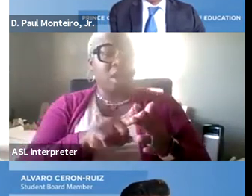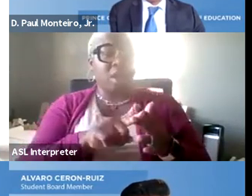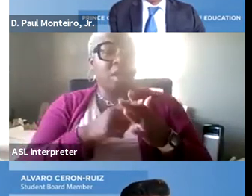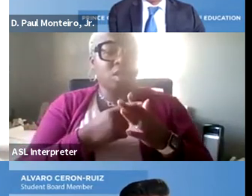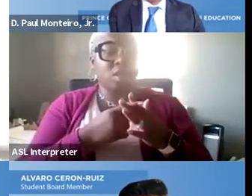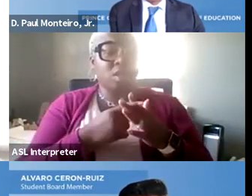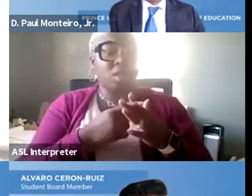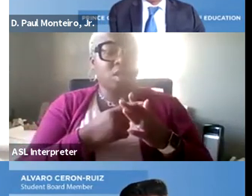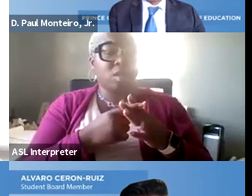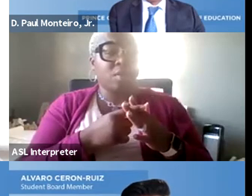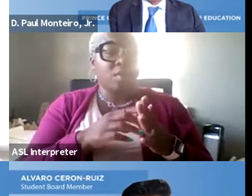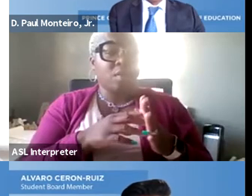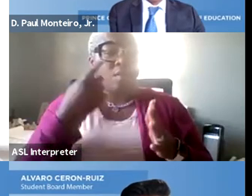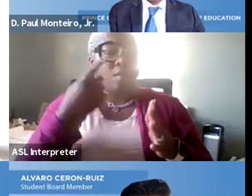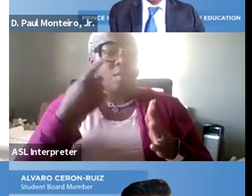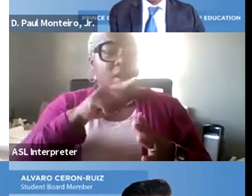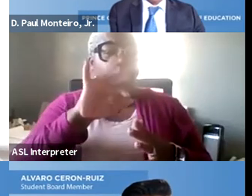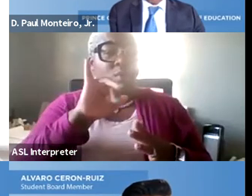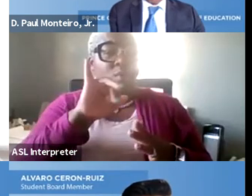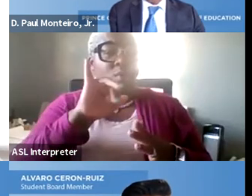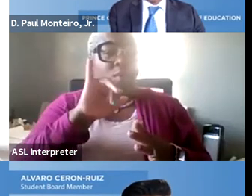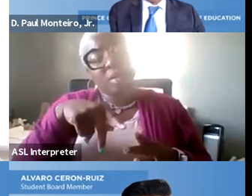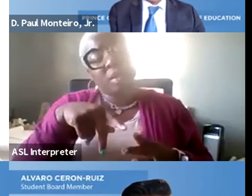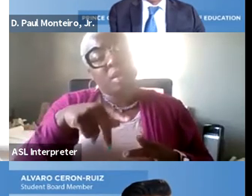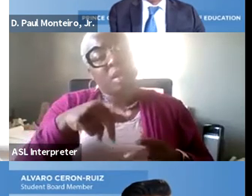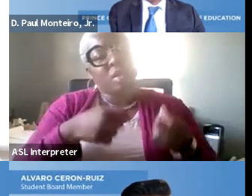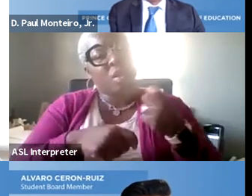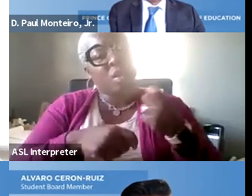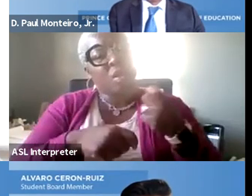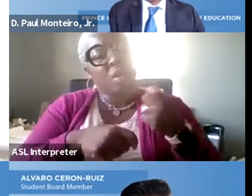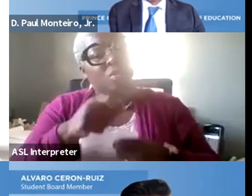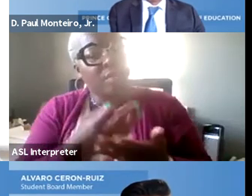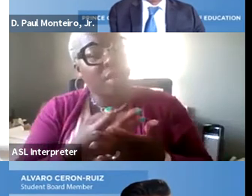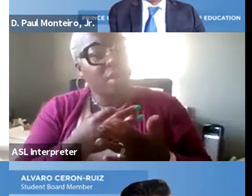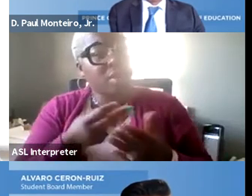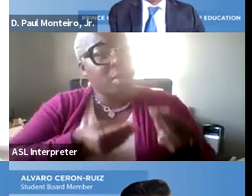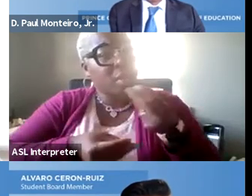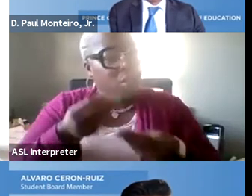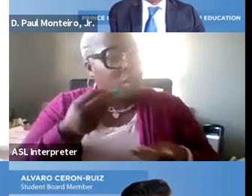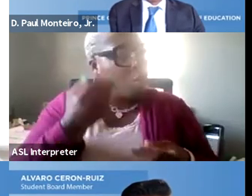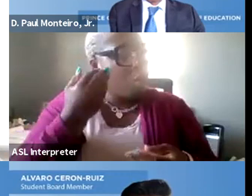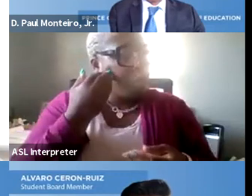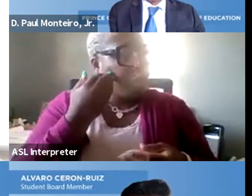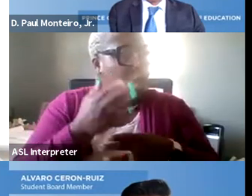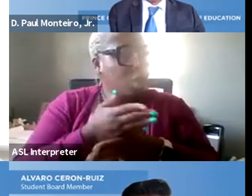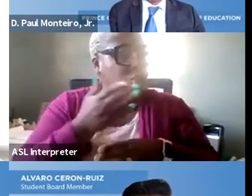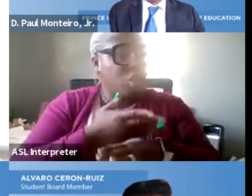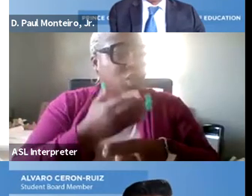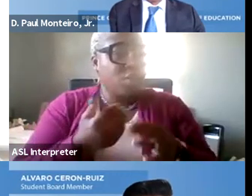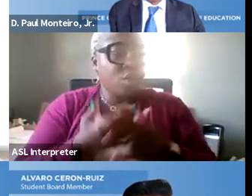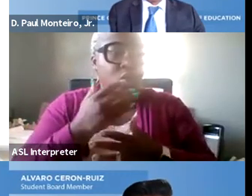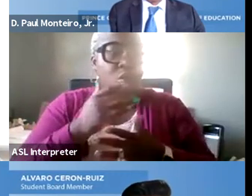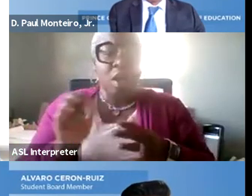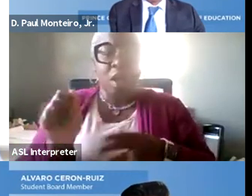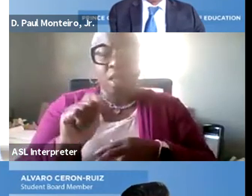proposed CIP budget are supported by the alternative construction financing. Specifically, we know the construction of the new Adelphi Middle School,